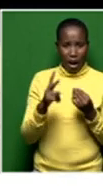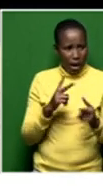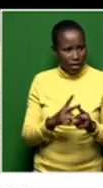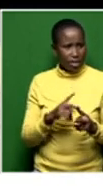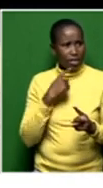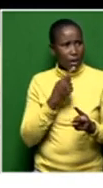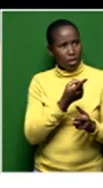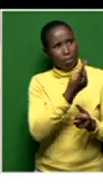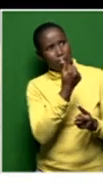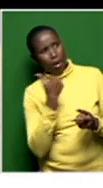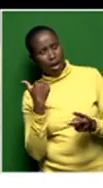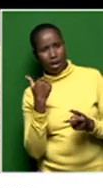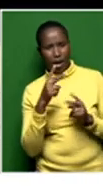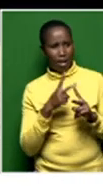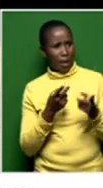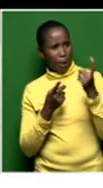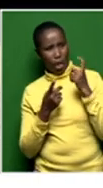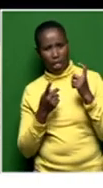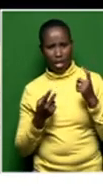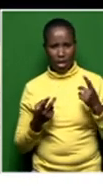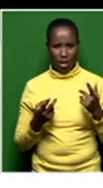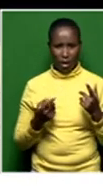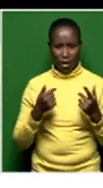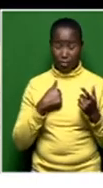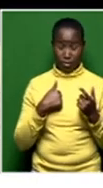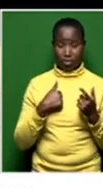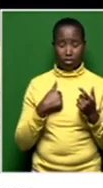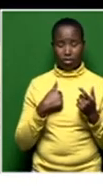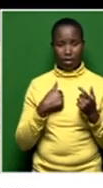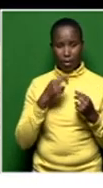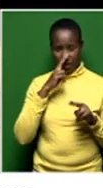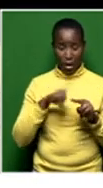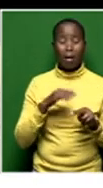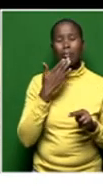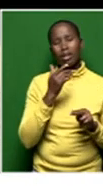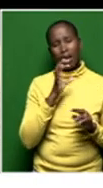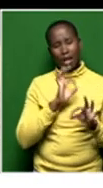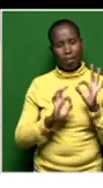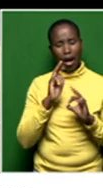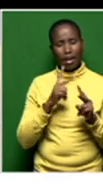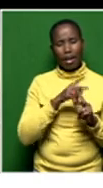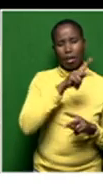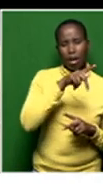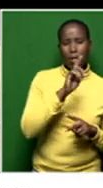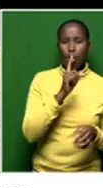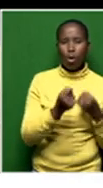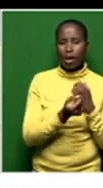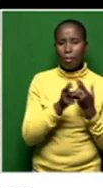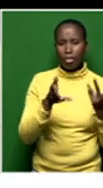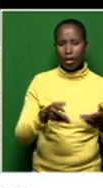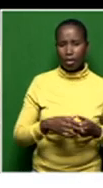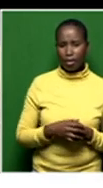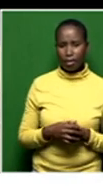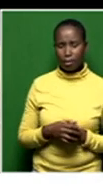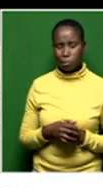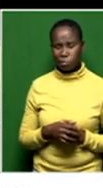very strange. It really is. Are you seeing the same thing? Perhaps you can explain a little further, Phakamile. What is going on there?